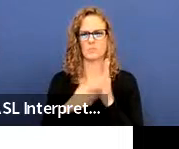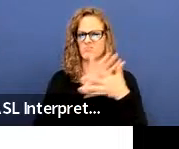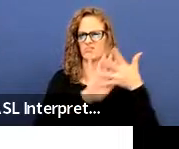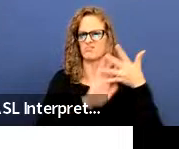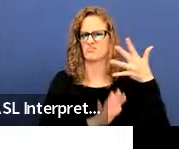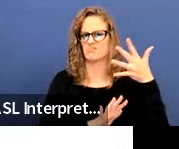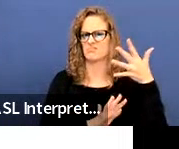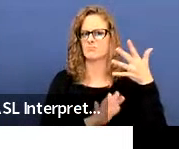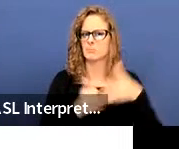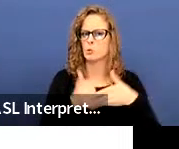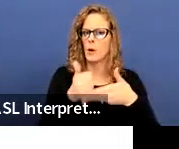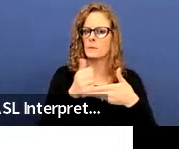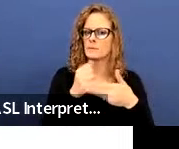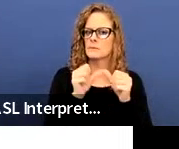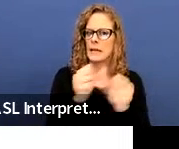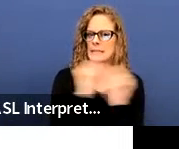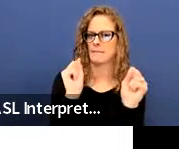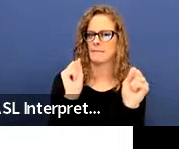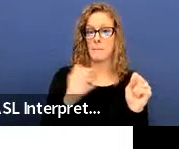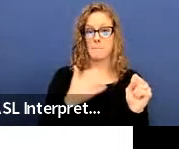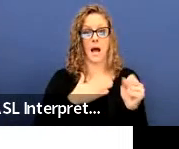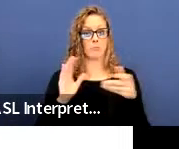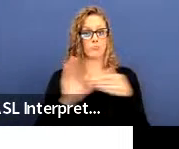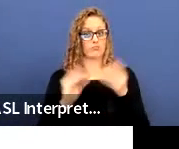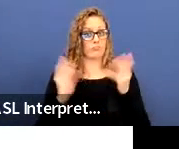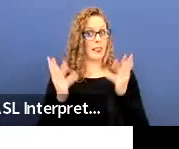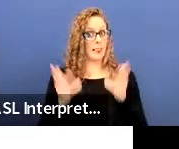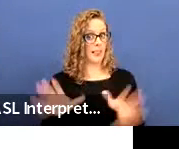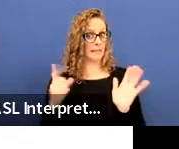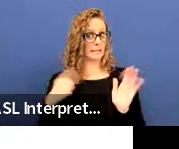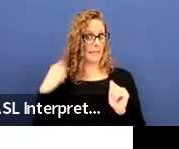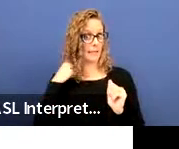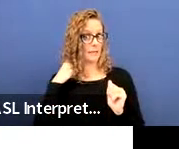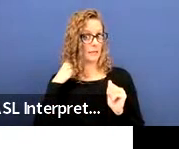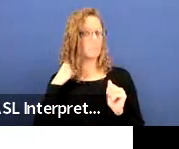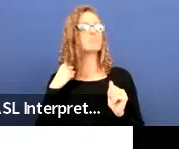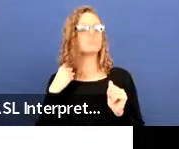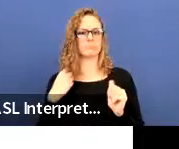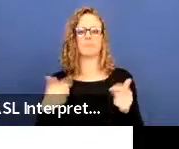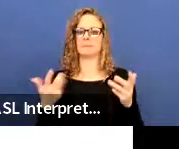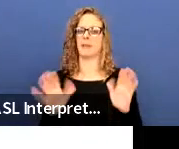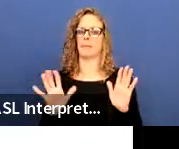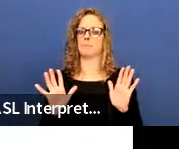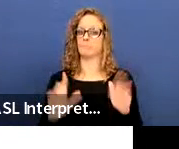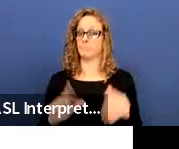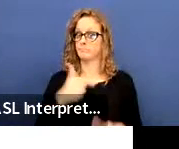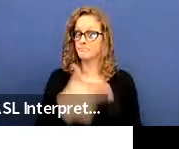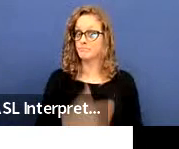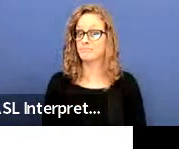And I think that's my last slide in this section. Yes.